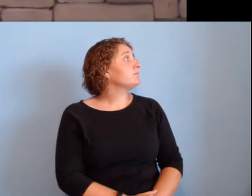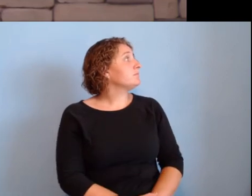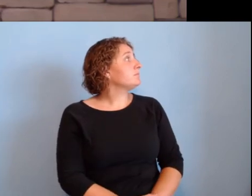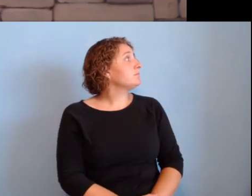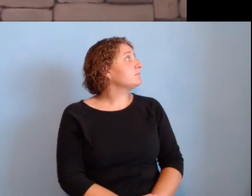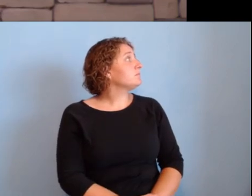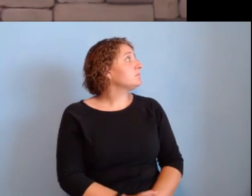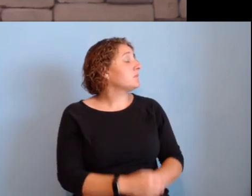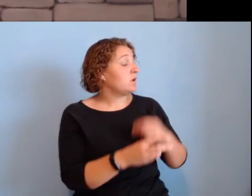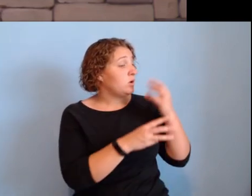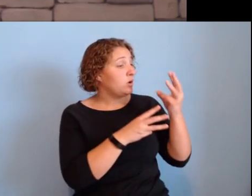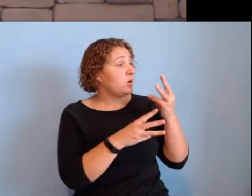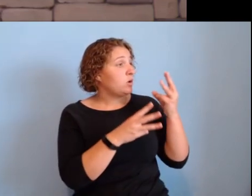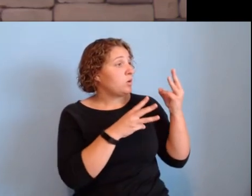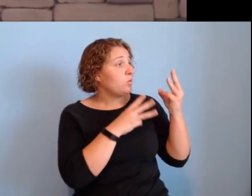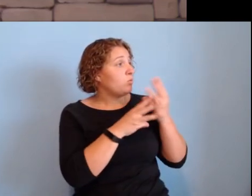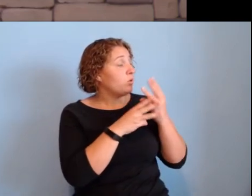World War I had happened.